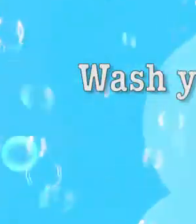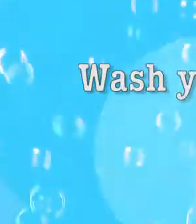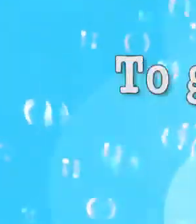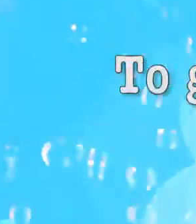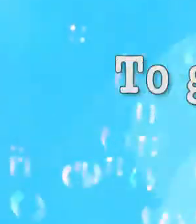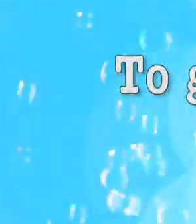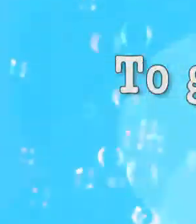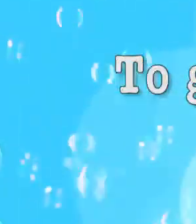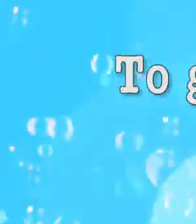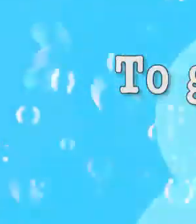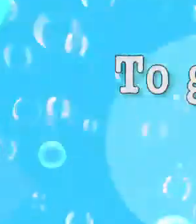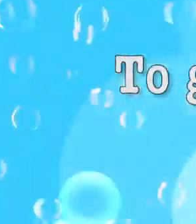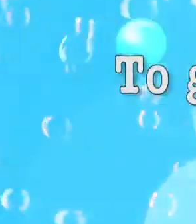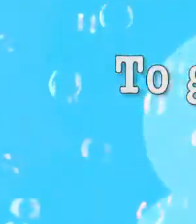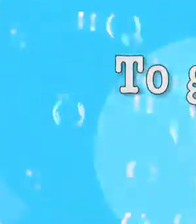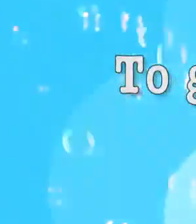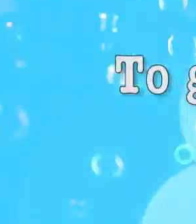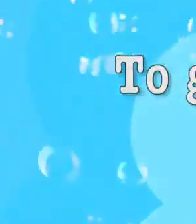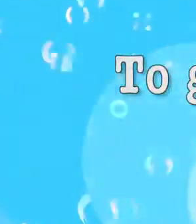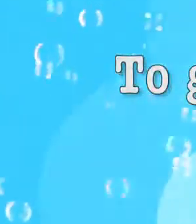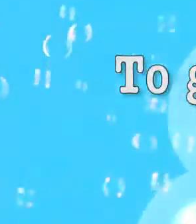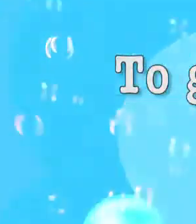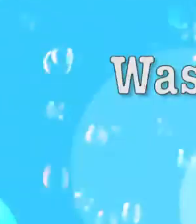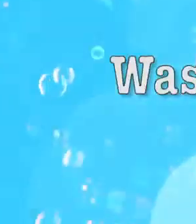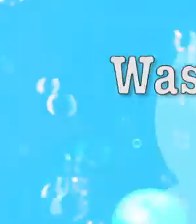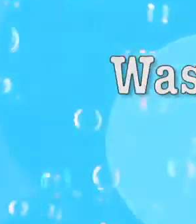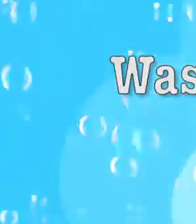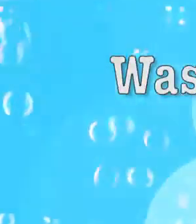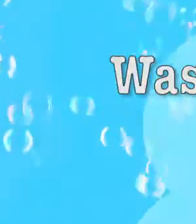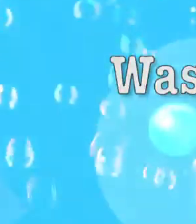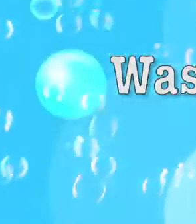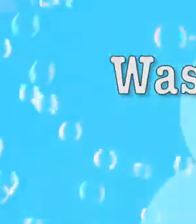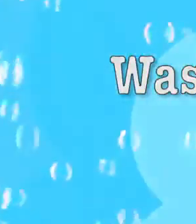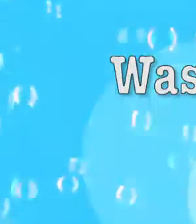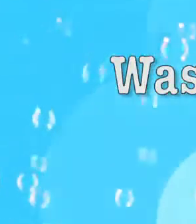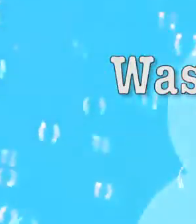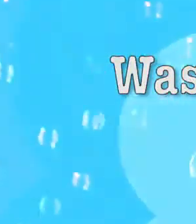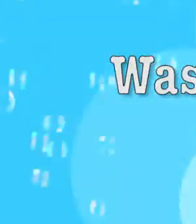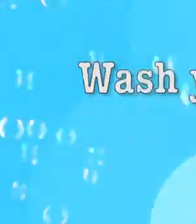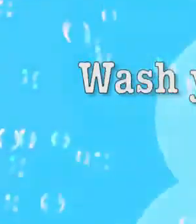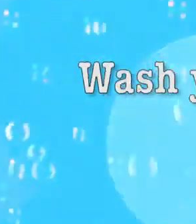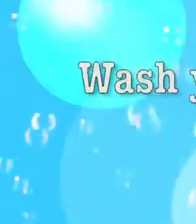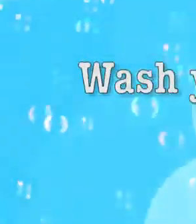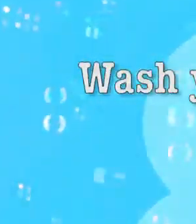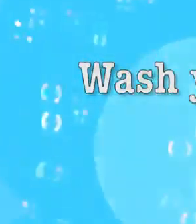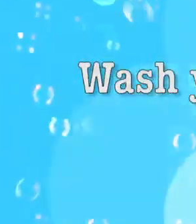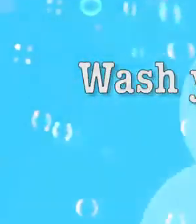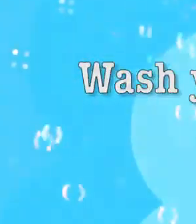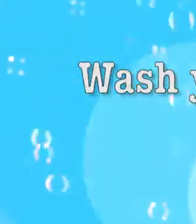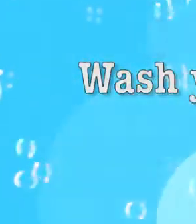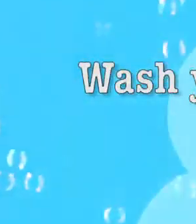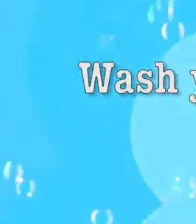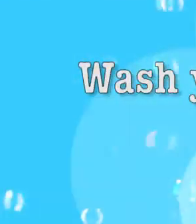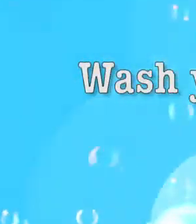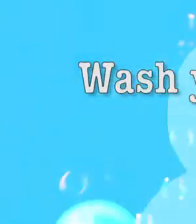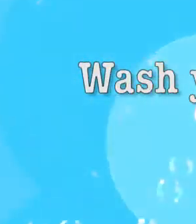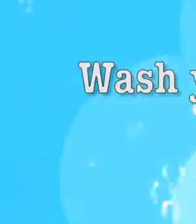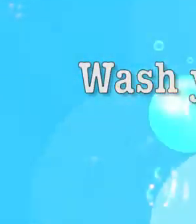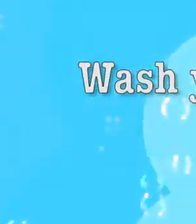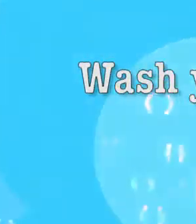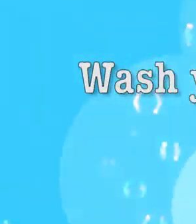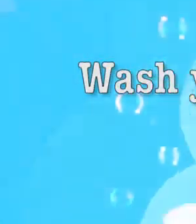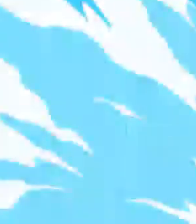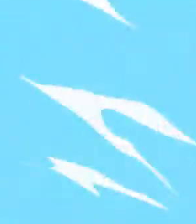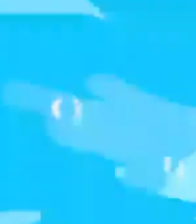and water to get them really clean. Wash them well all over, wash your fingers and in